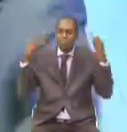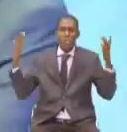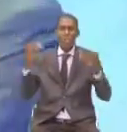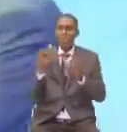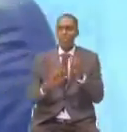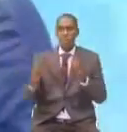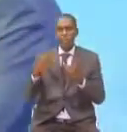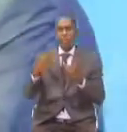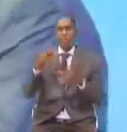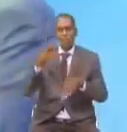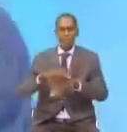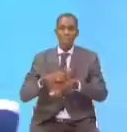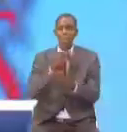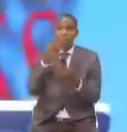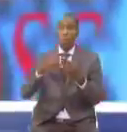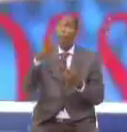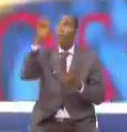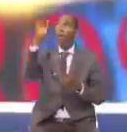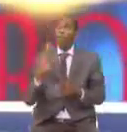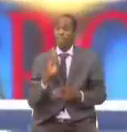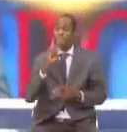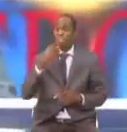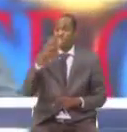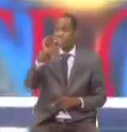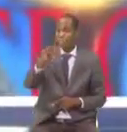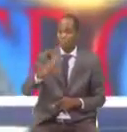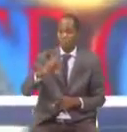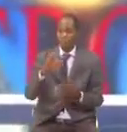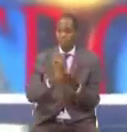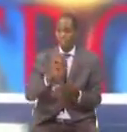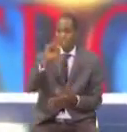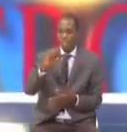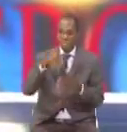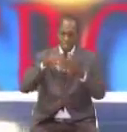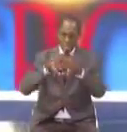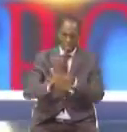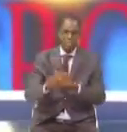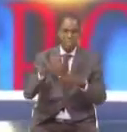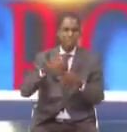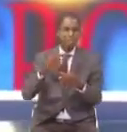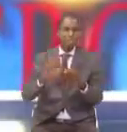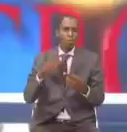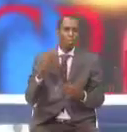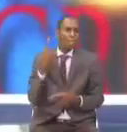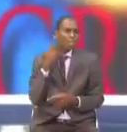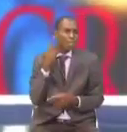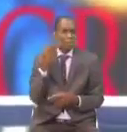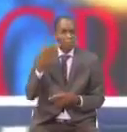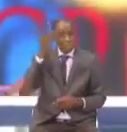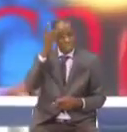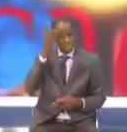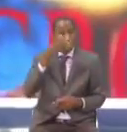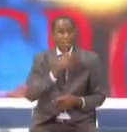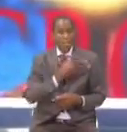earth. When God says yes, that yes enters the ears of the devil and it deafens the